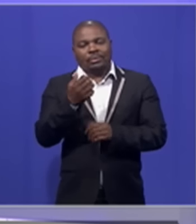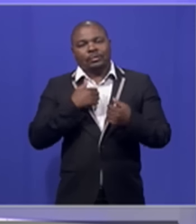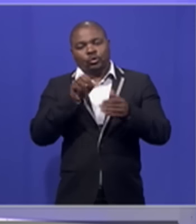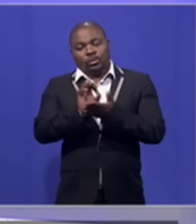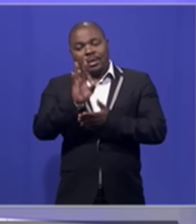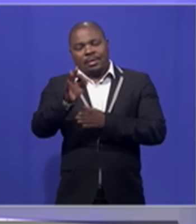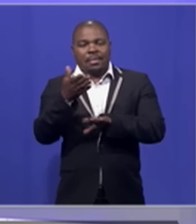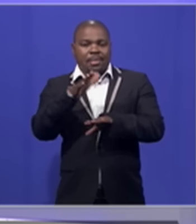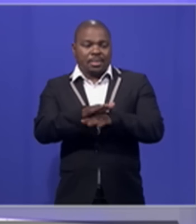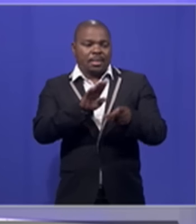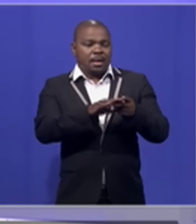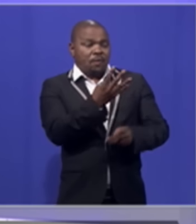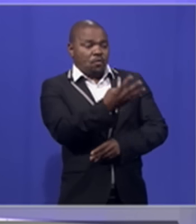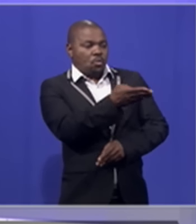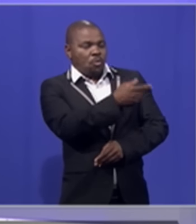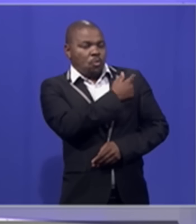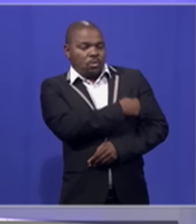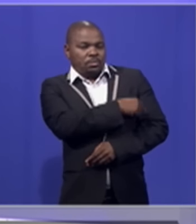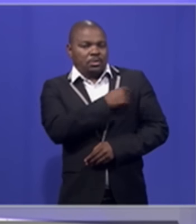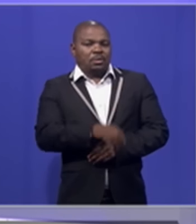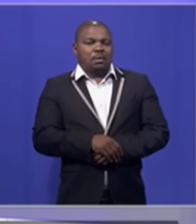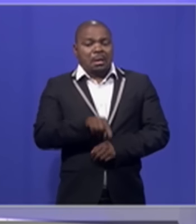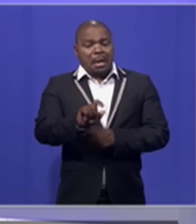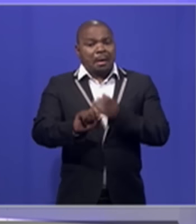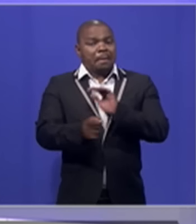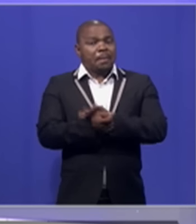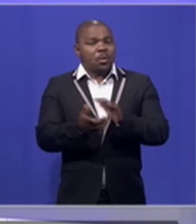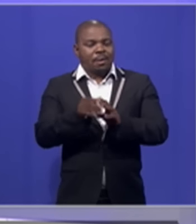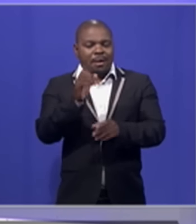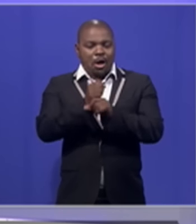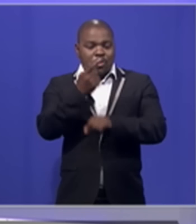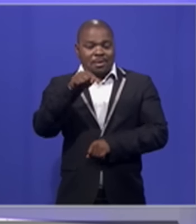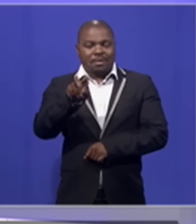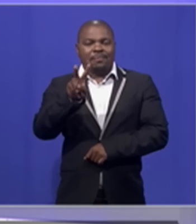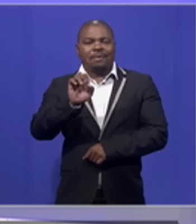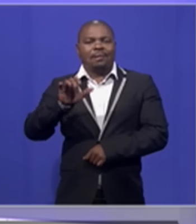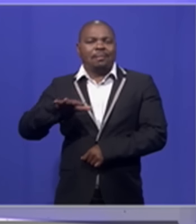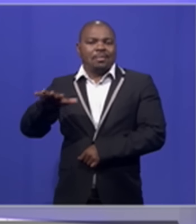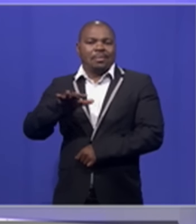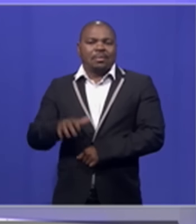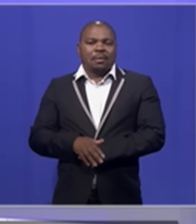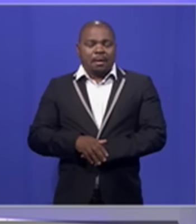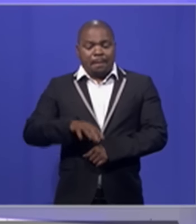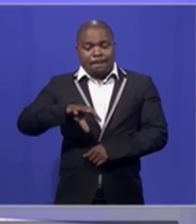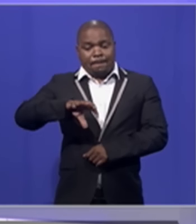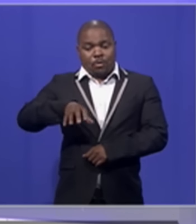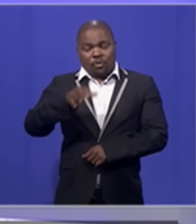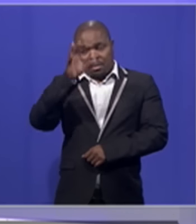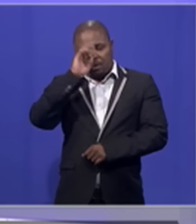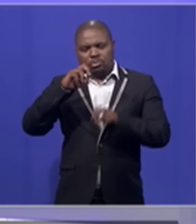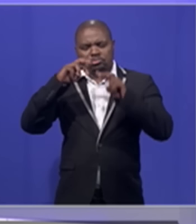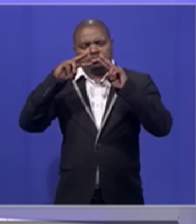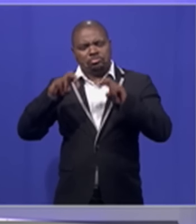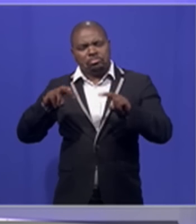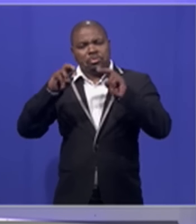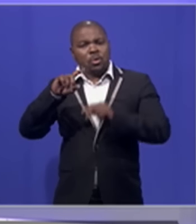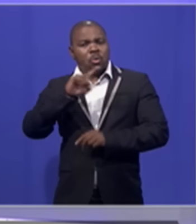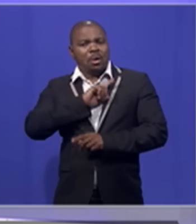sepetlele. Kotsi ena e etsahetse hoseng kajeno Vanderbijl Park provinseng ya Gauteng. Sepolesa sa province se etsa diphuputso